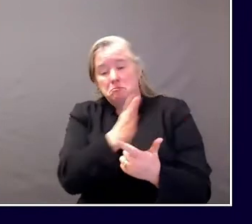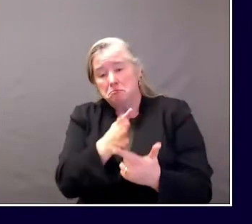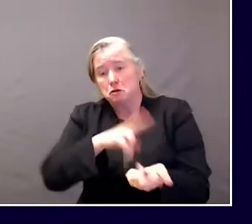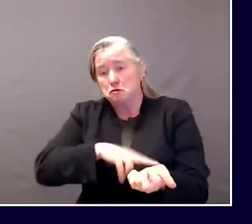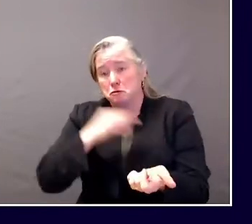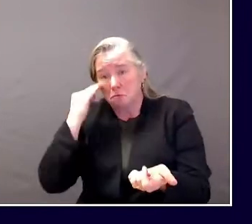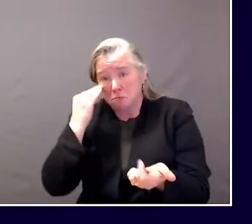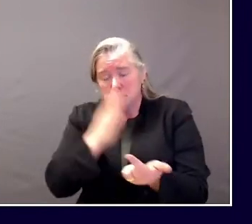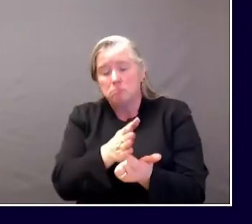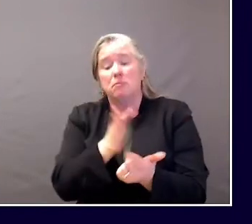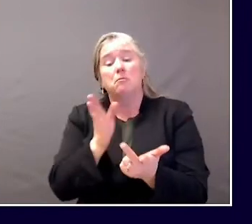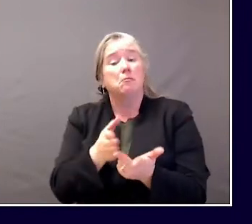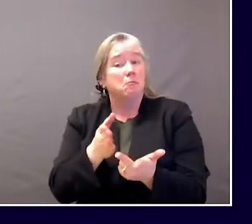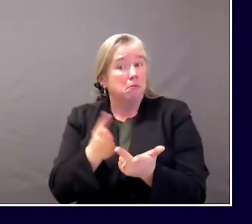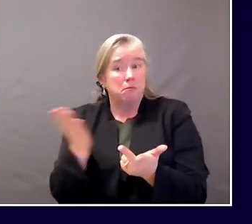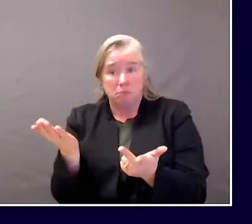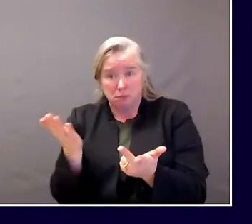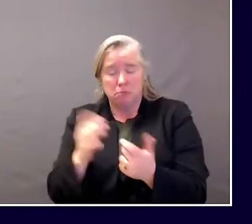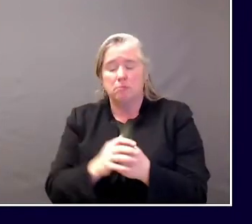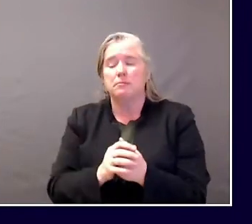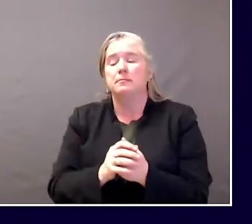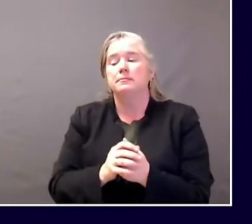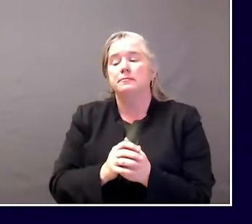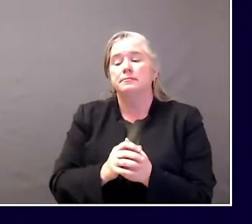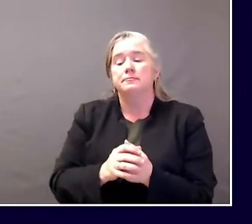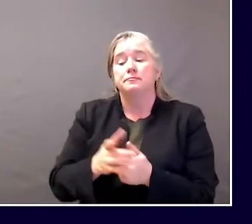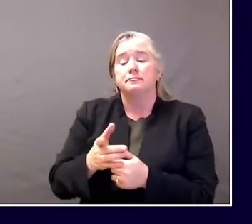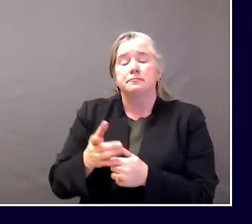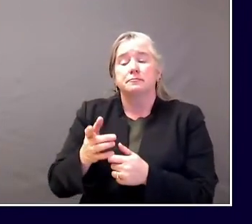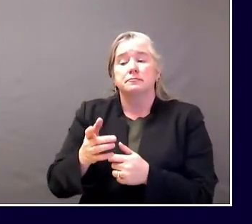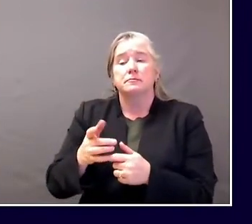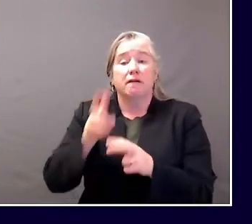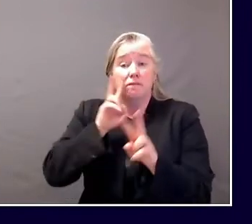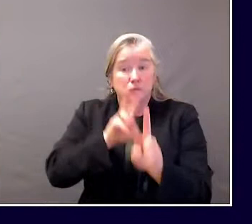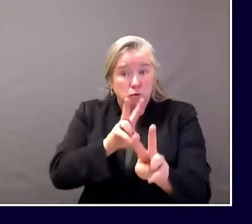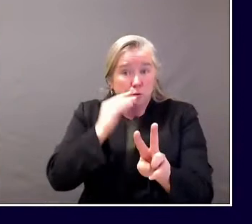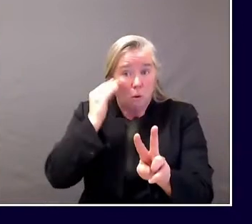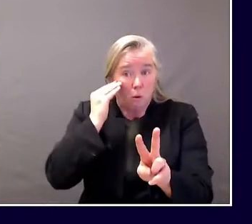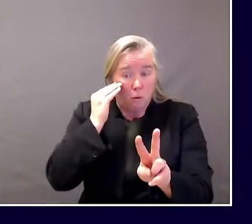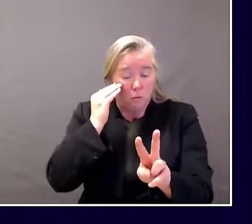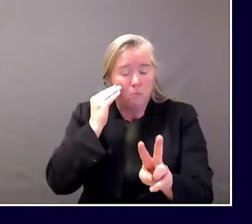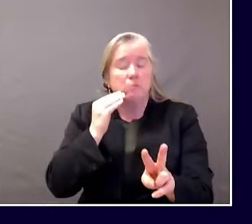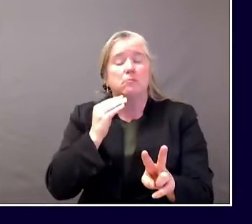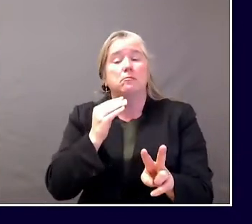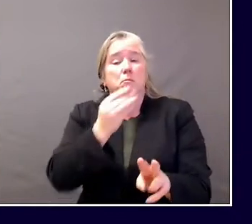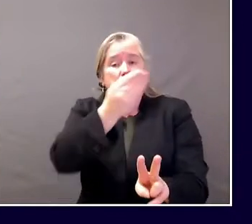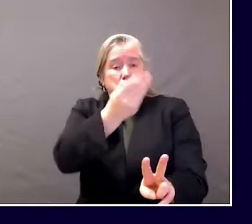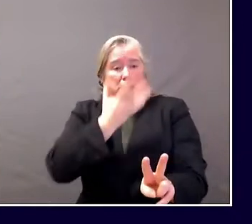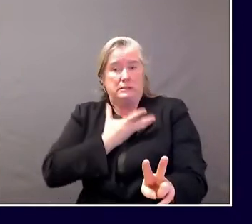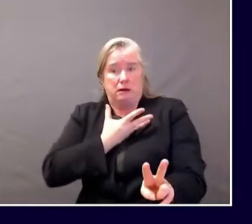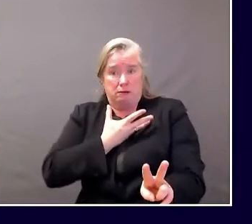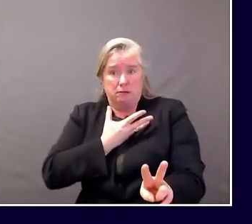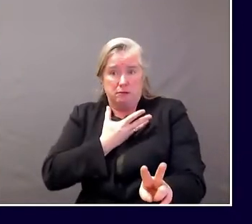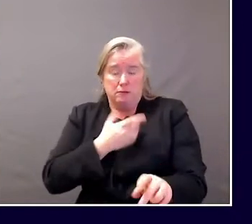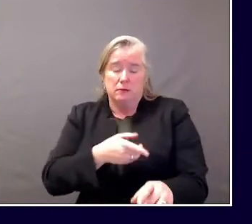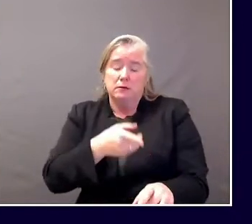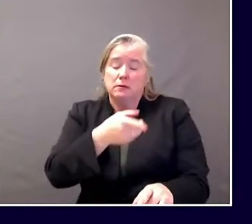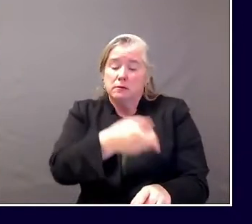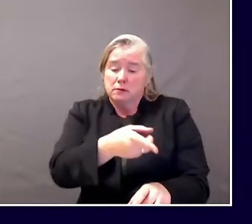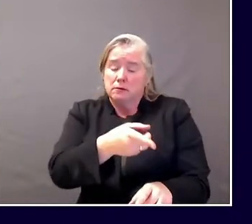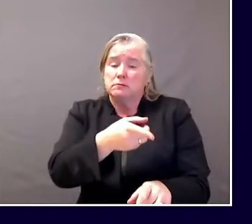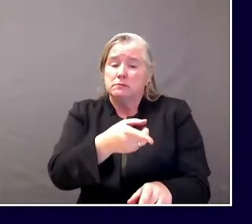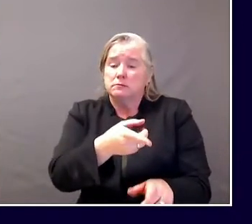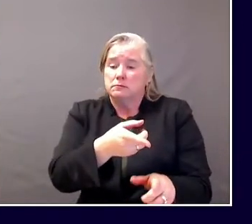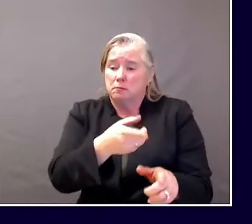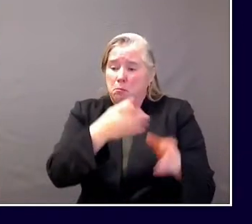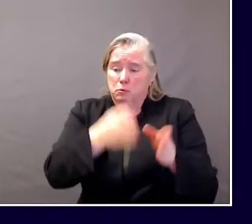is that on certain occasions, the medical examiner or funeral homes will notify us of a death that they are